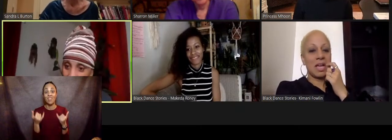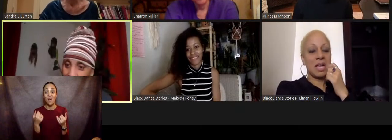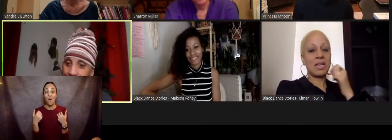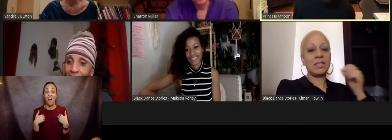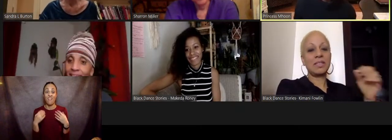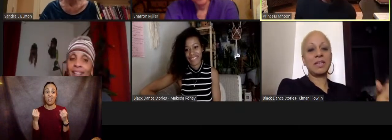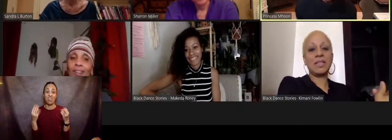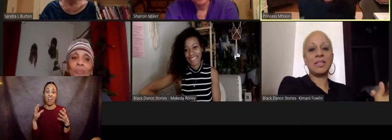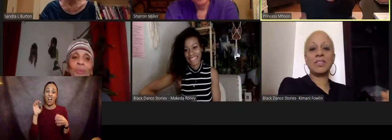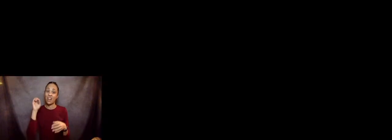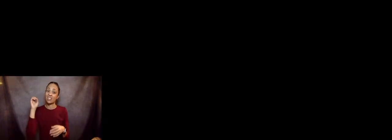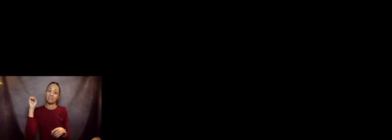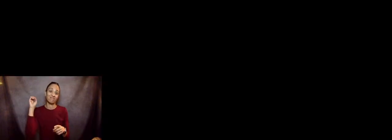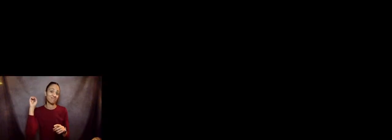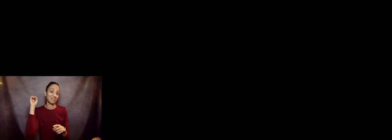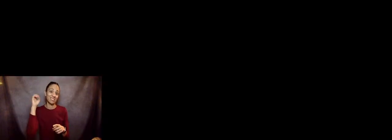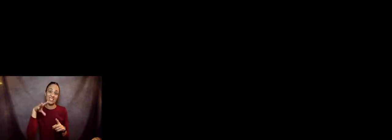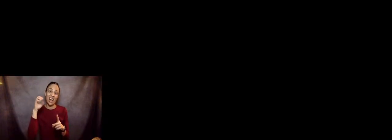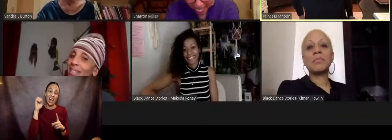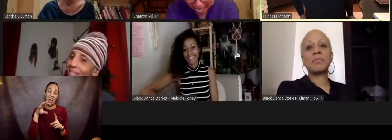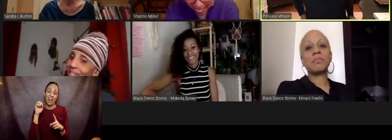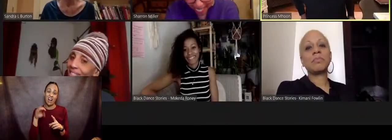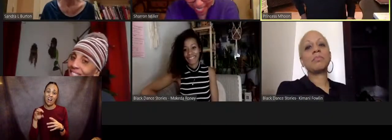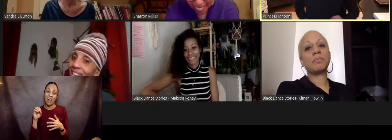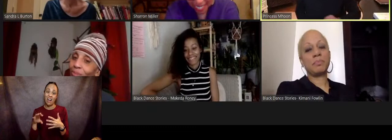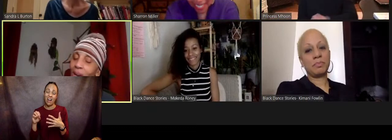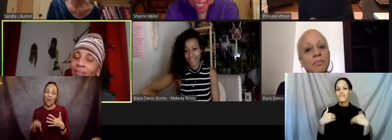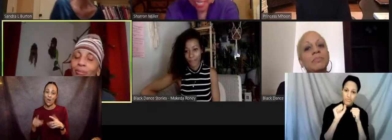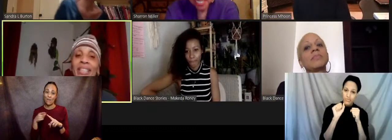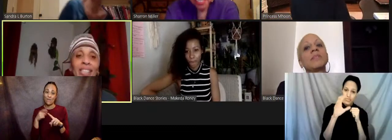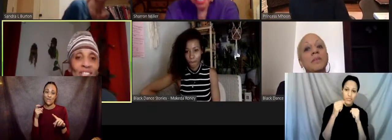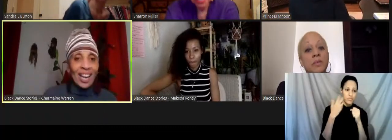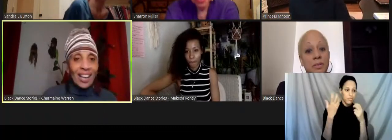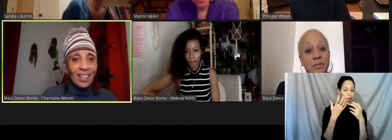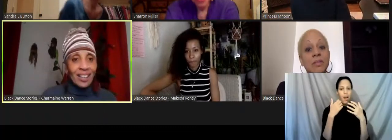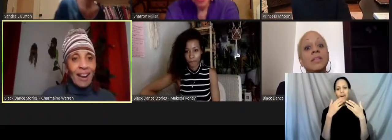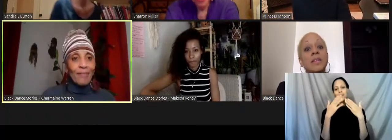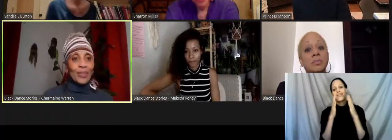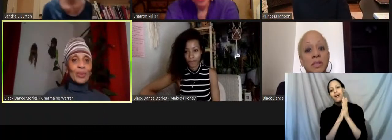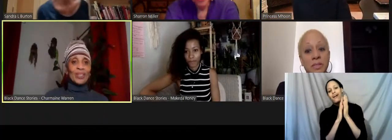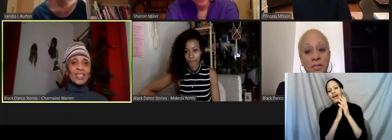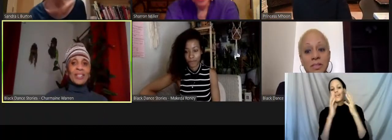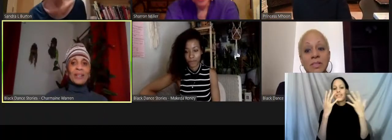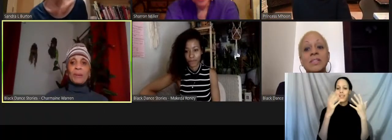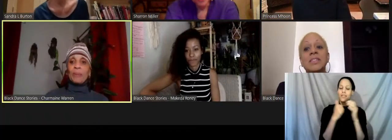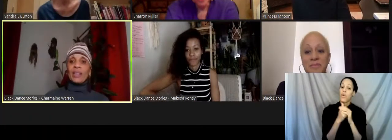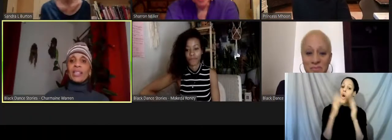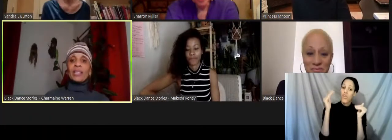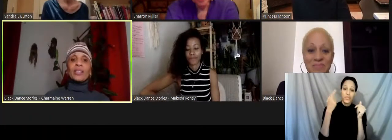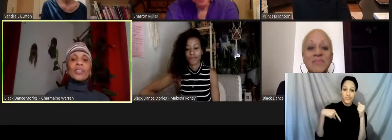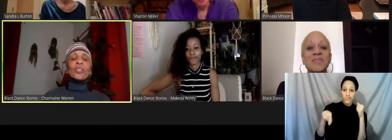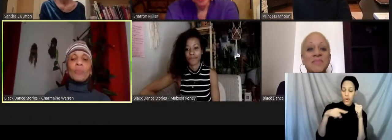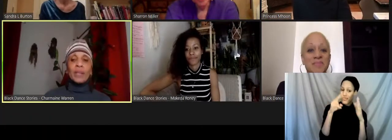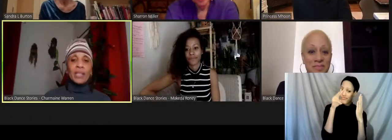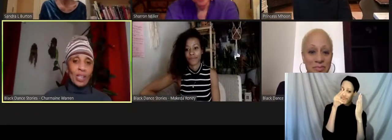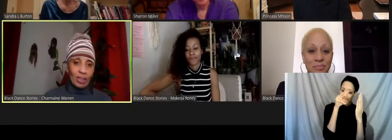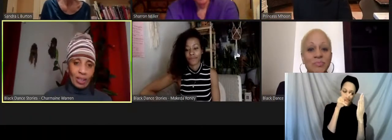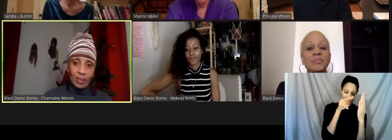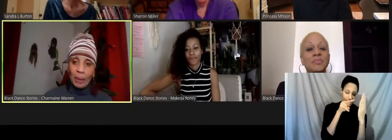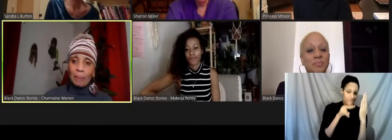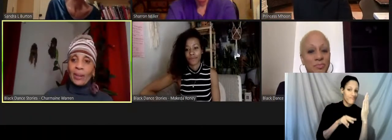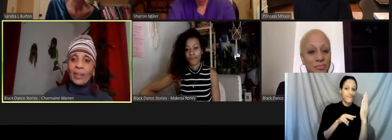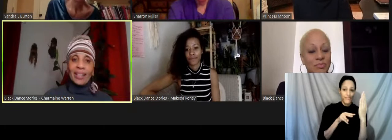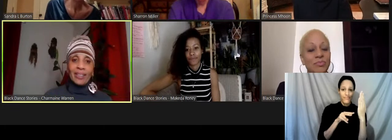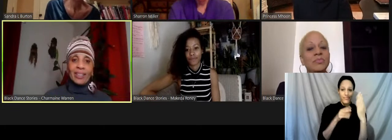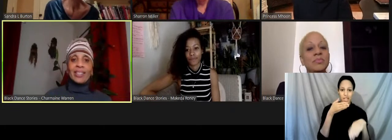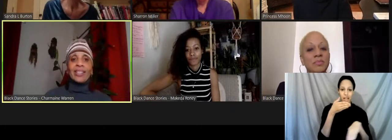the chat. I hope you all will go and listen to the chat, read the chat. afterwards, but there's so many shout